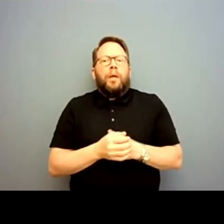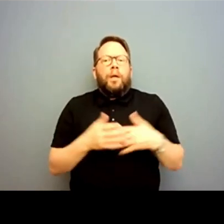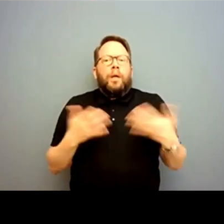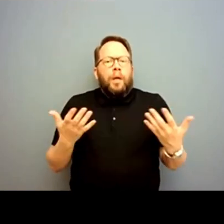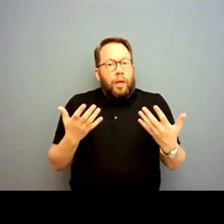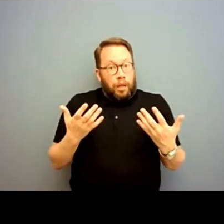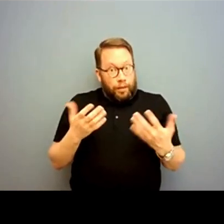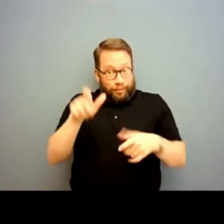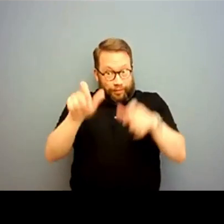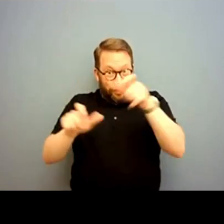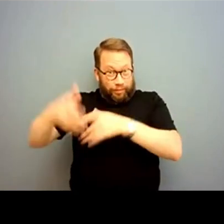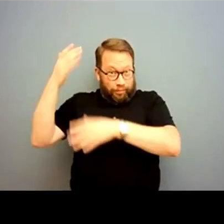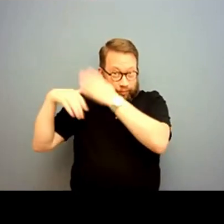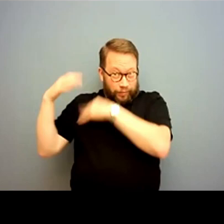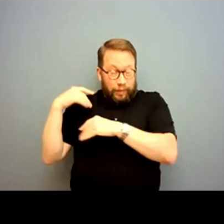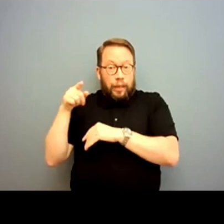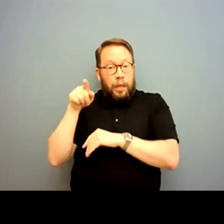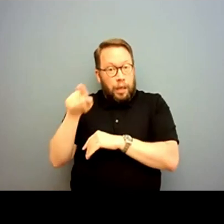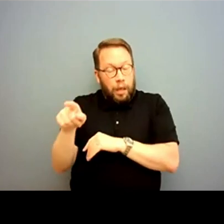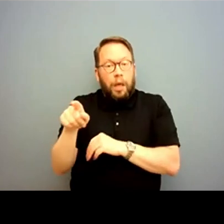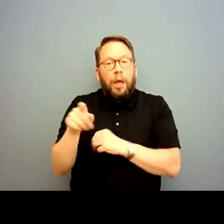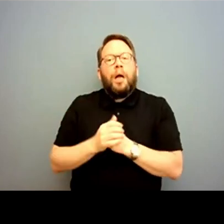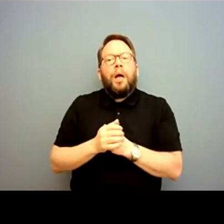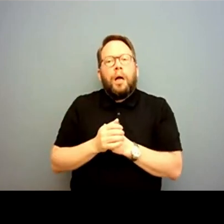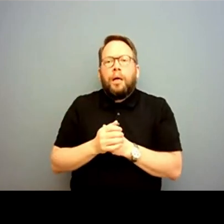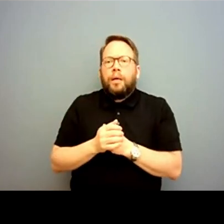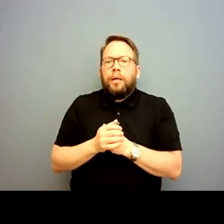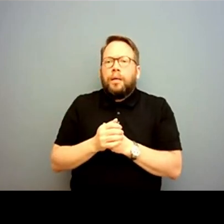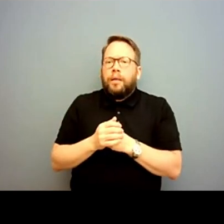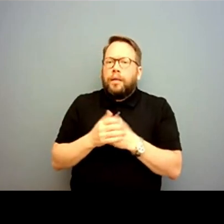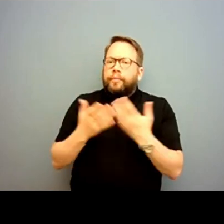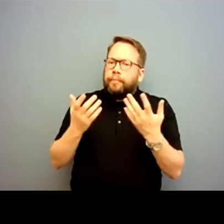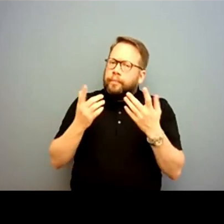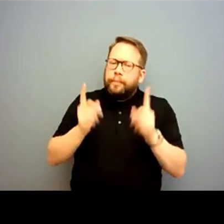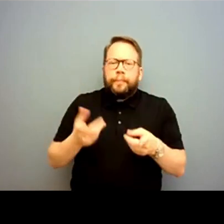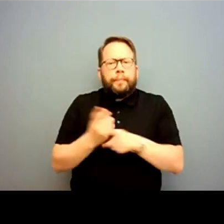and initiatives which aim to improve their livelihoods.